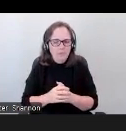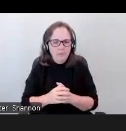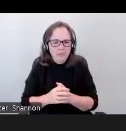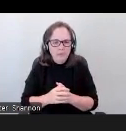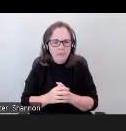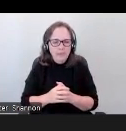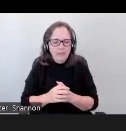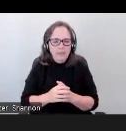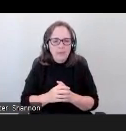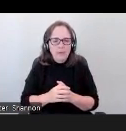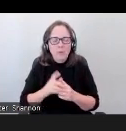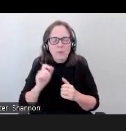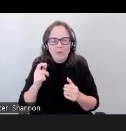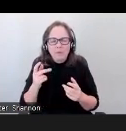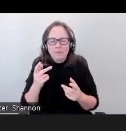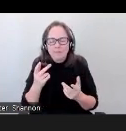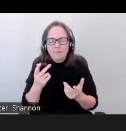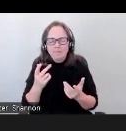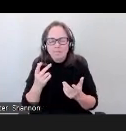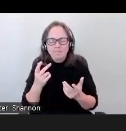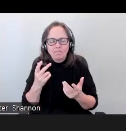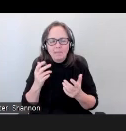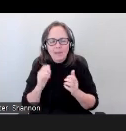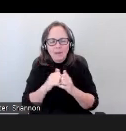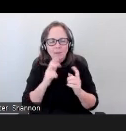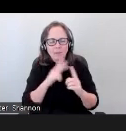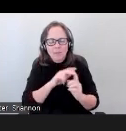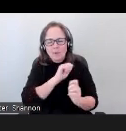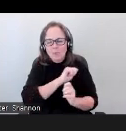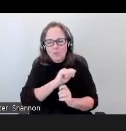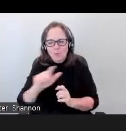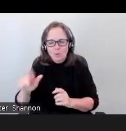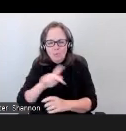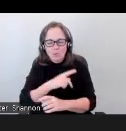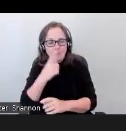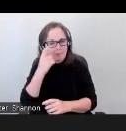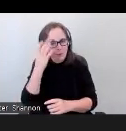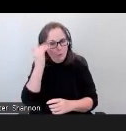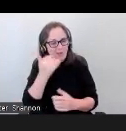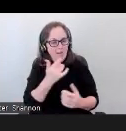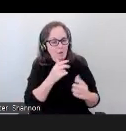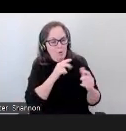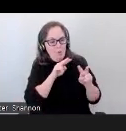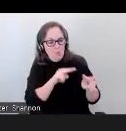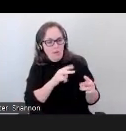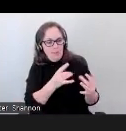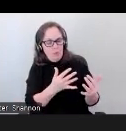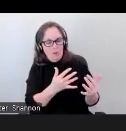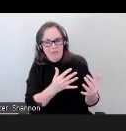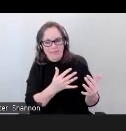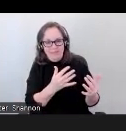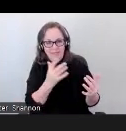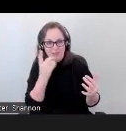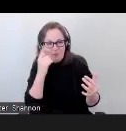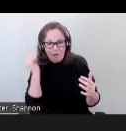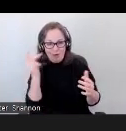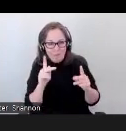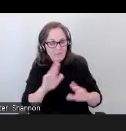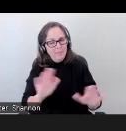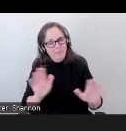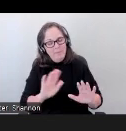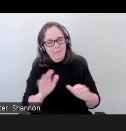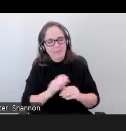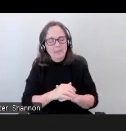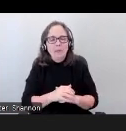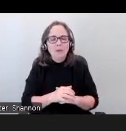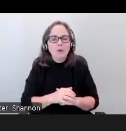patients across the board because, like I said, watch and wait is not for everybody. It's just for very select patients who have complete response, meaning